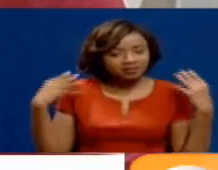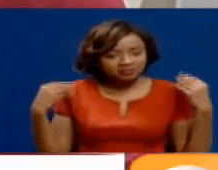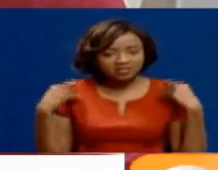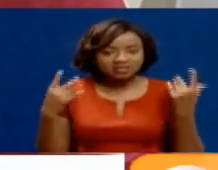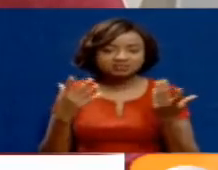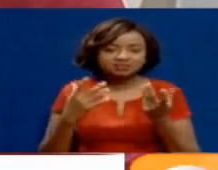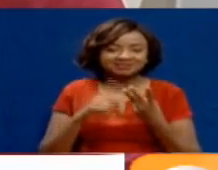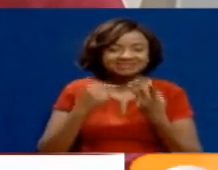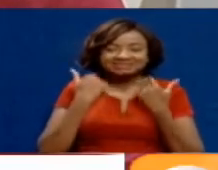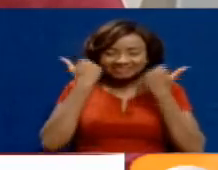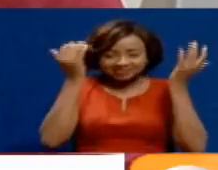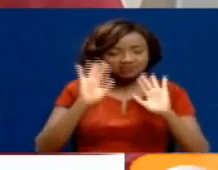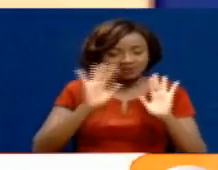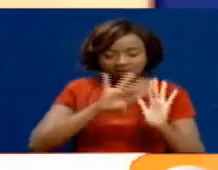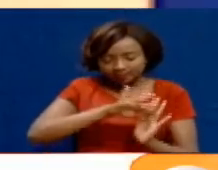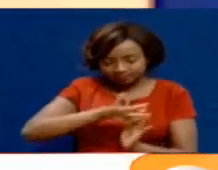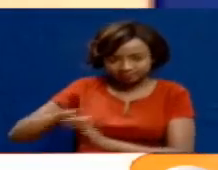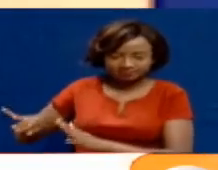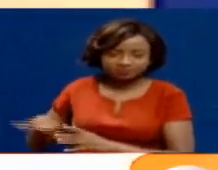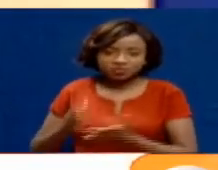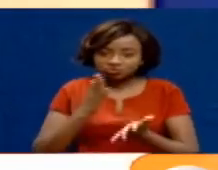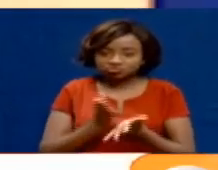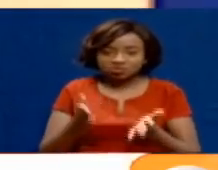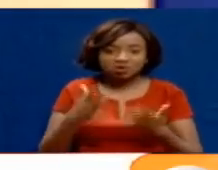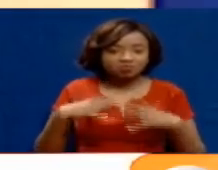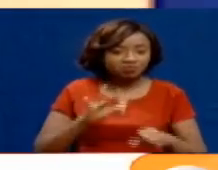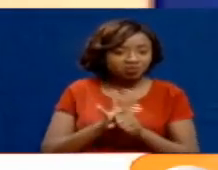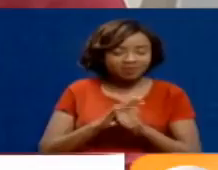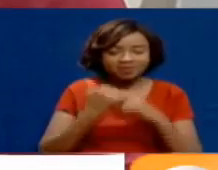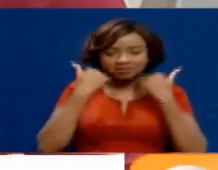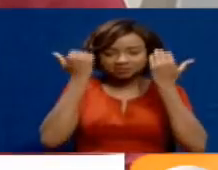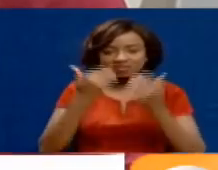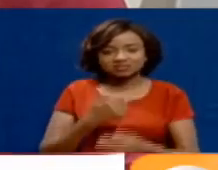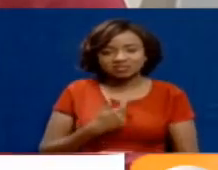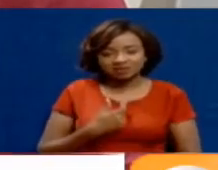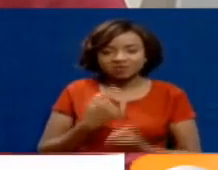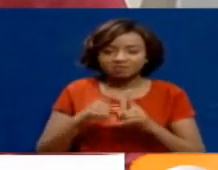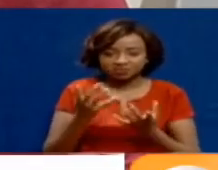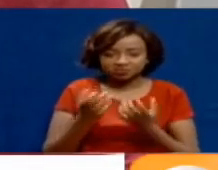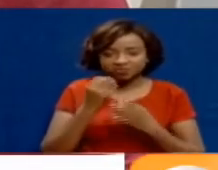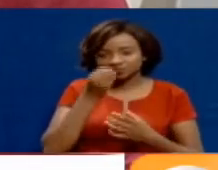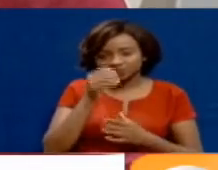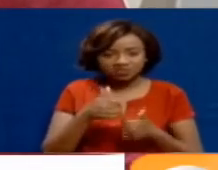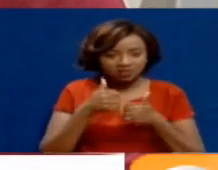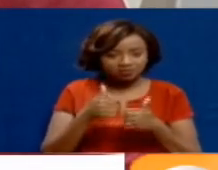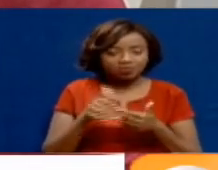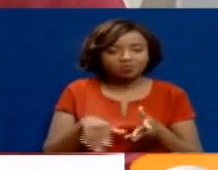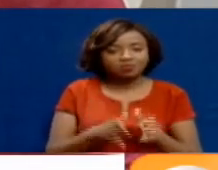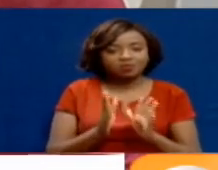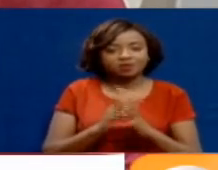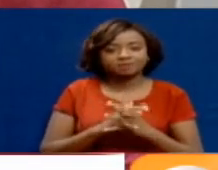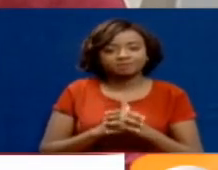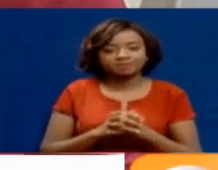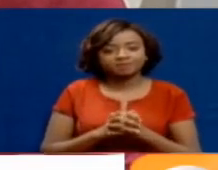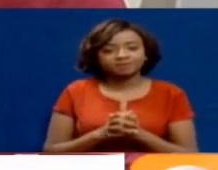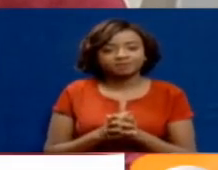stress. Of course, right now, a lot of people are anxious and stressed. Right. So you need to deal with it in a healthy way, getting information from the right sources.